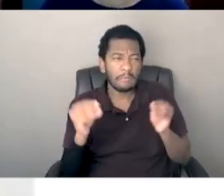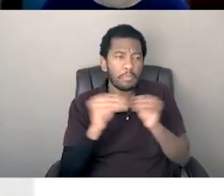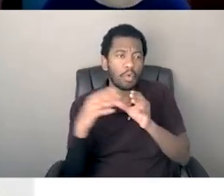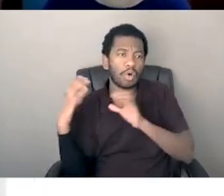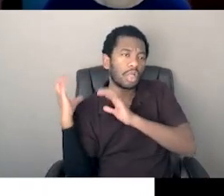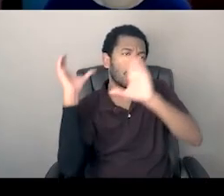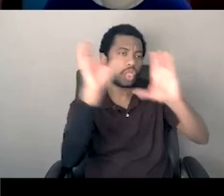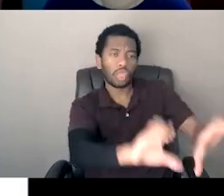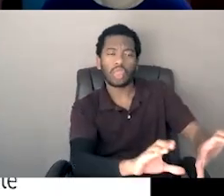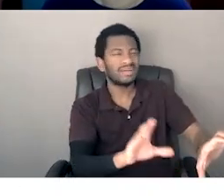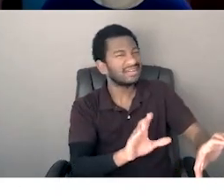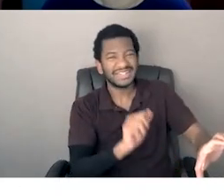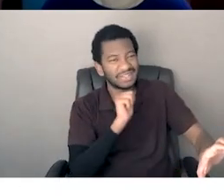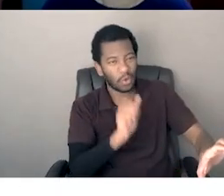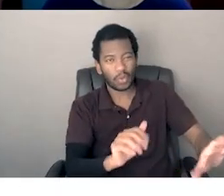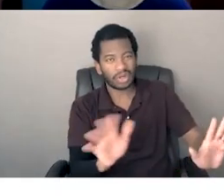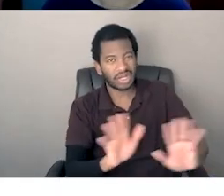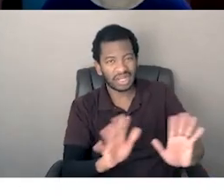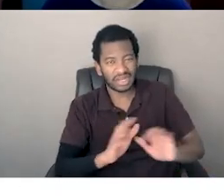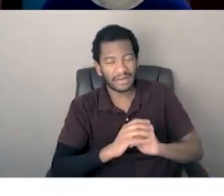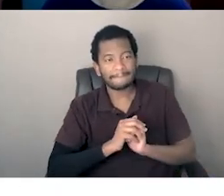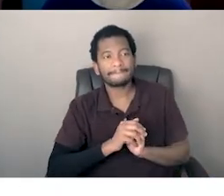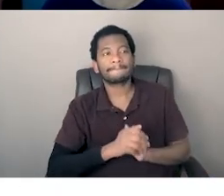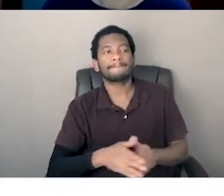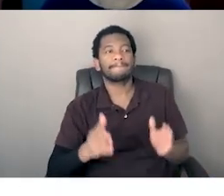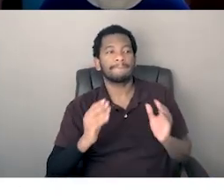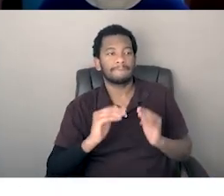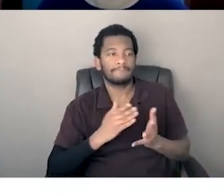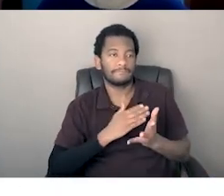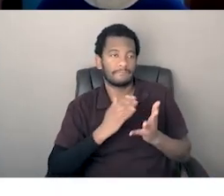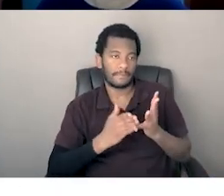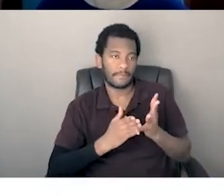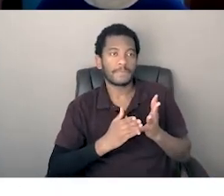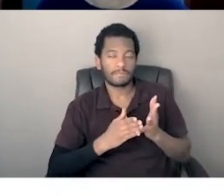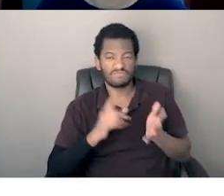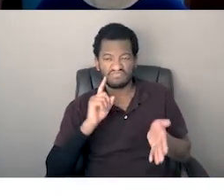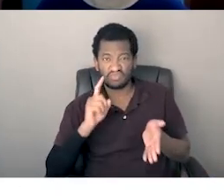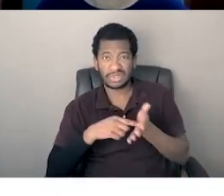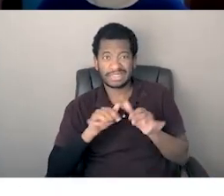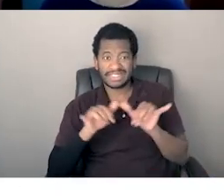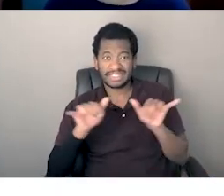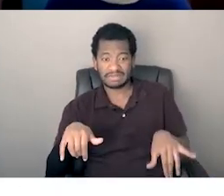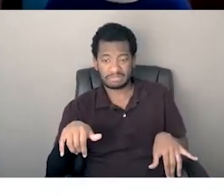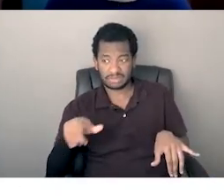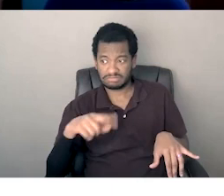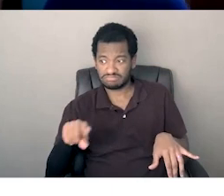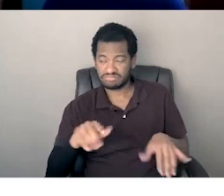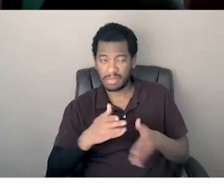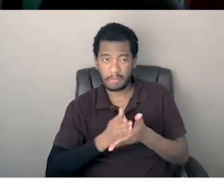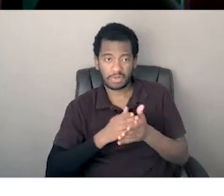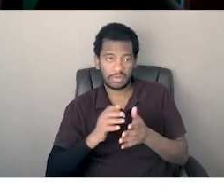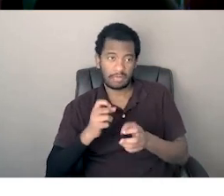to do it. Principle 5 is recognizing that systems are part of the problem.